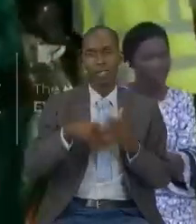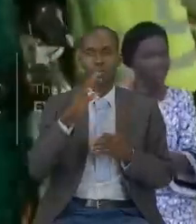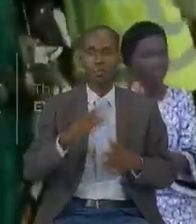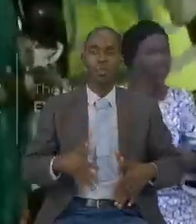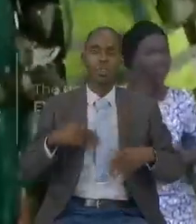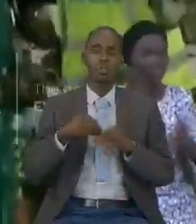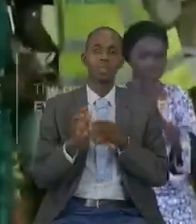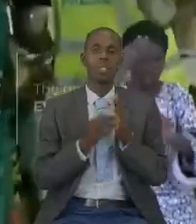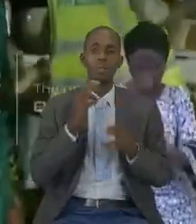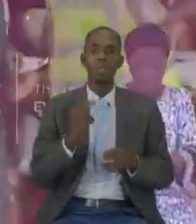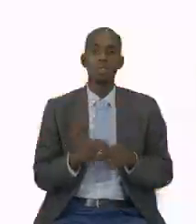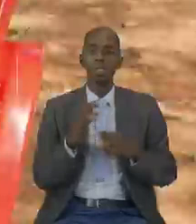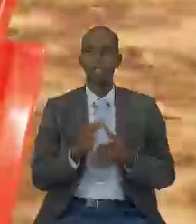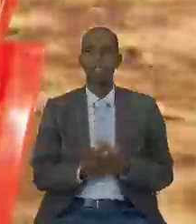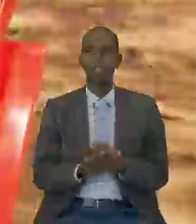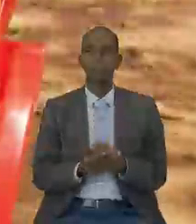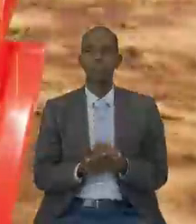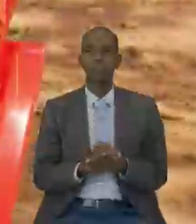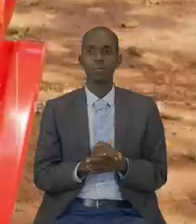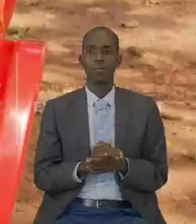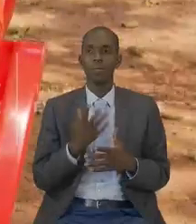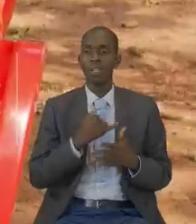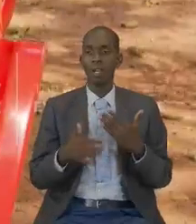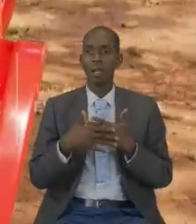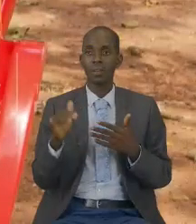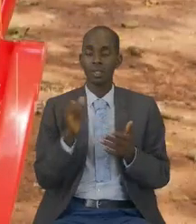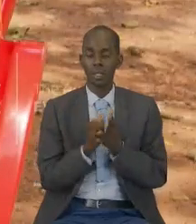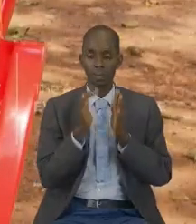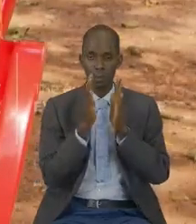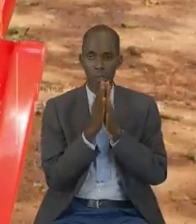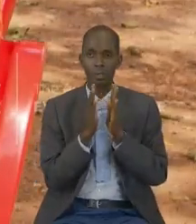in Jesus' name. And after that prayer,